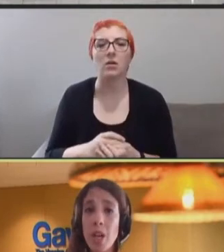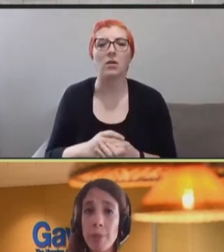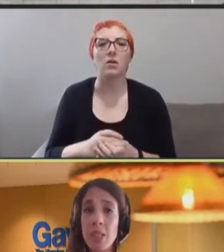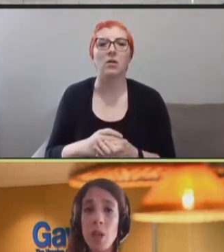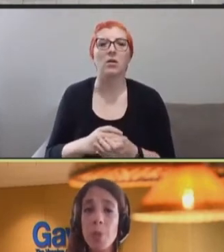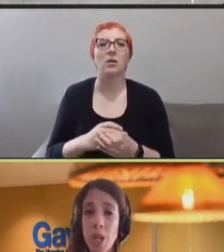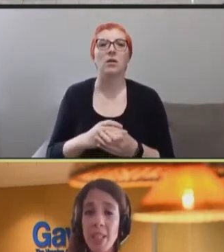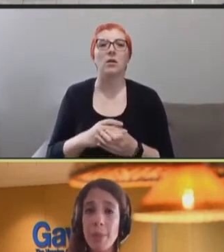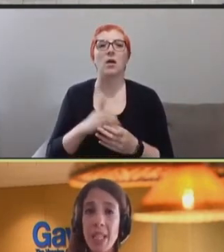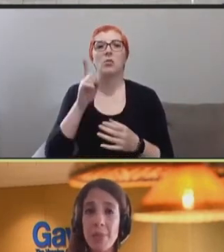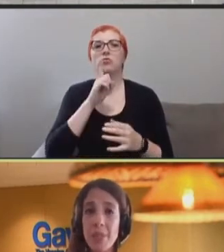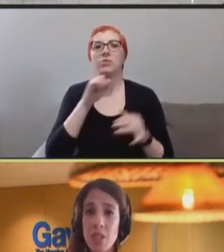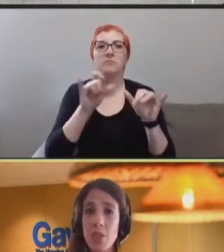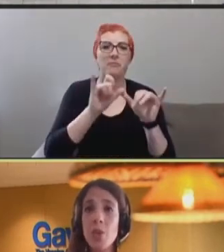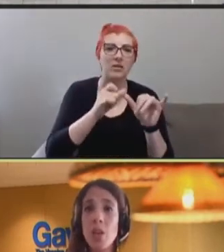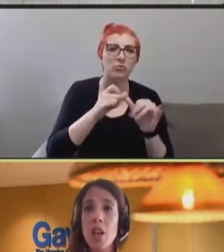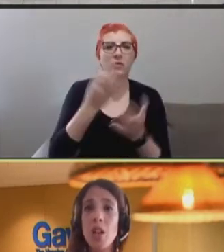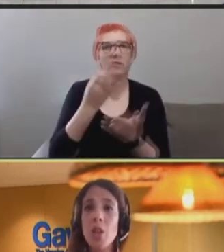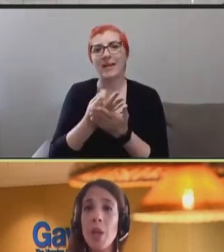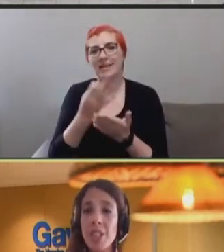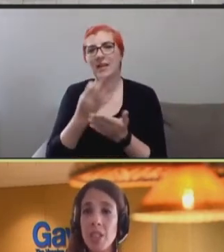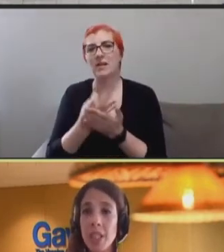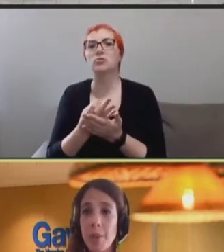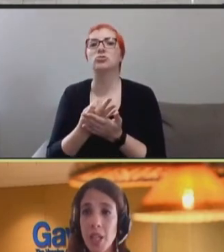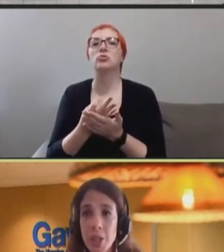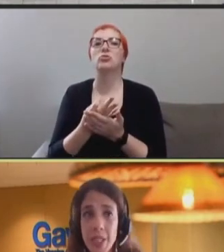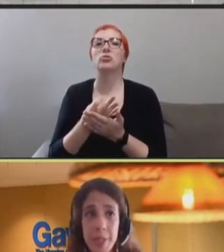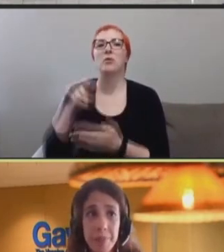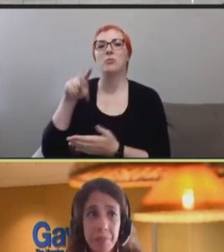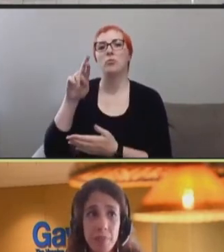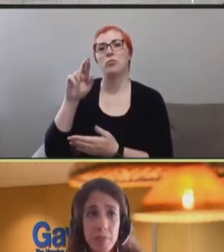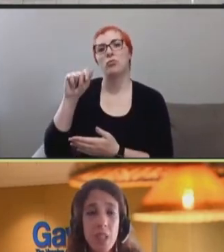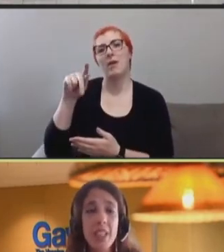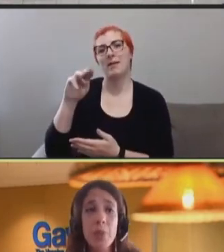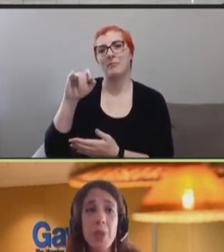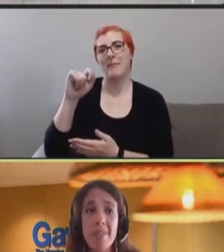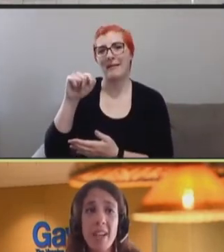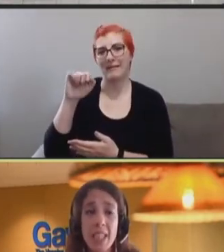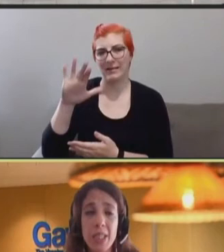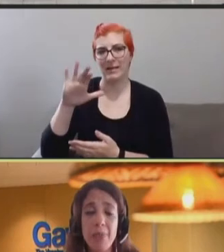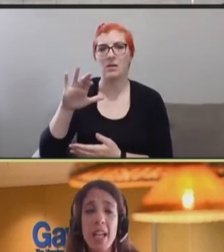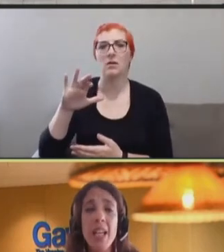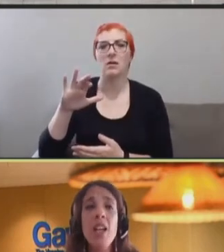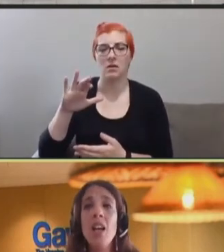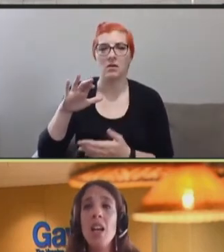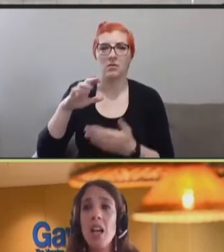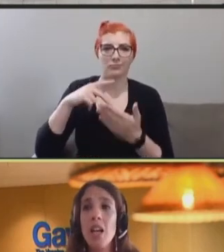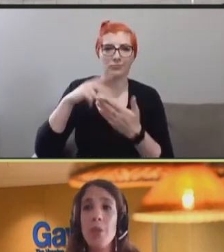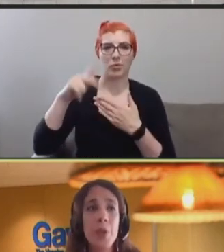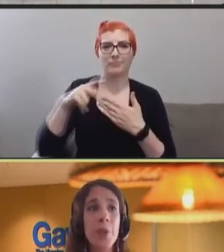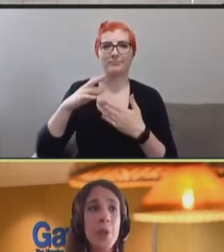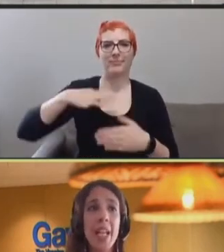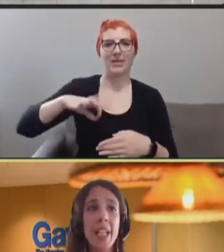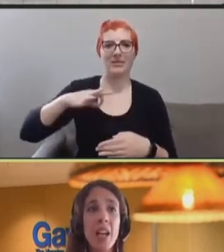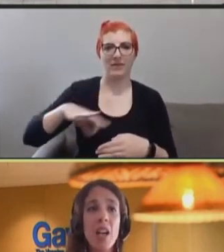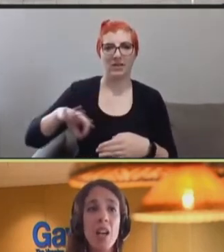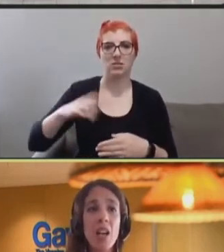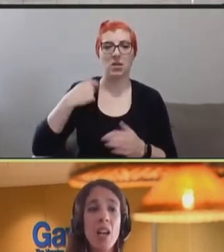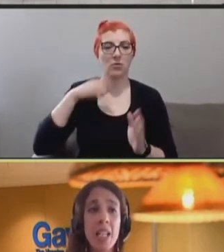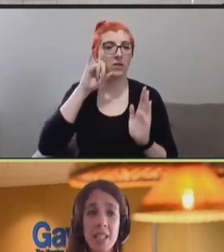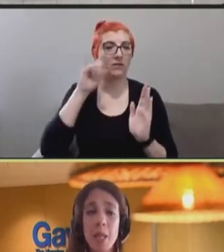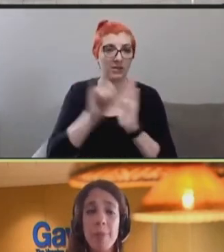or programmatic benefits to low and middle income countries that we have identified through